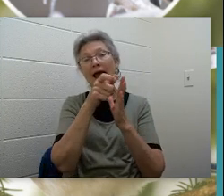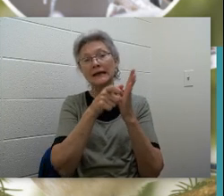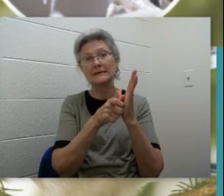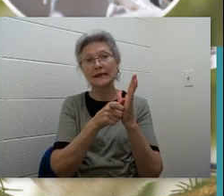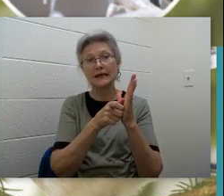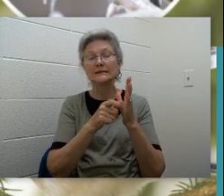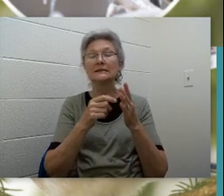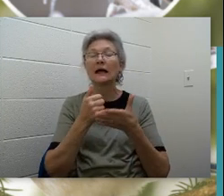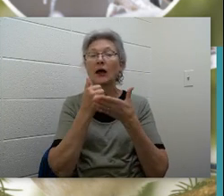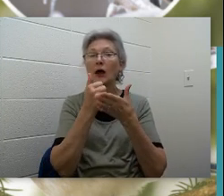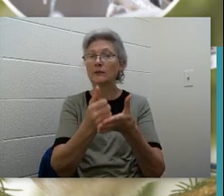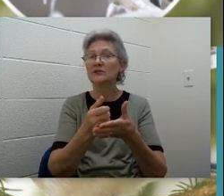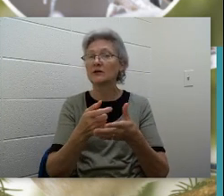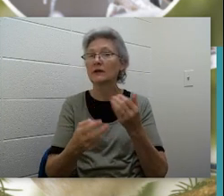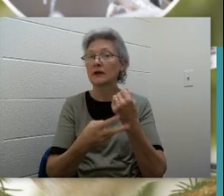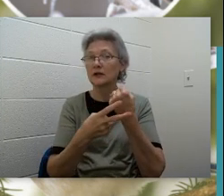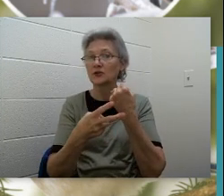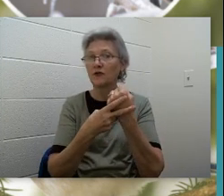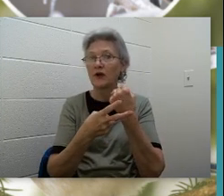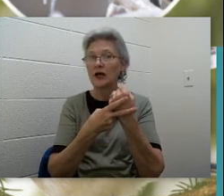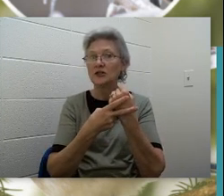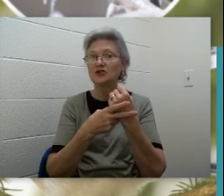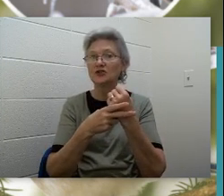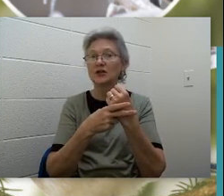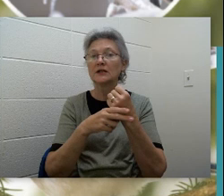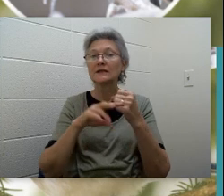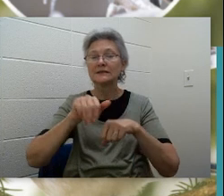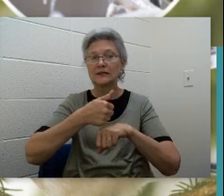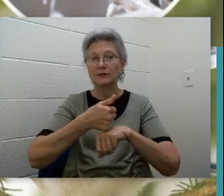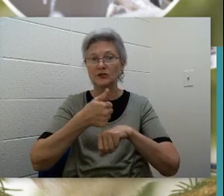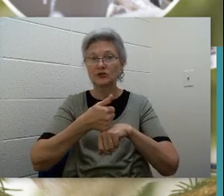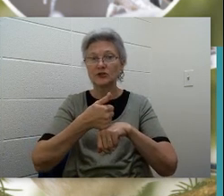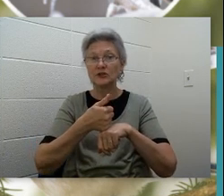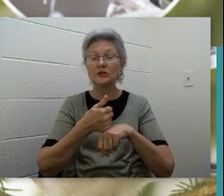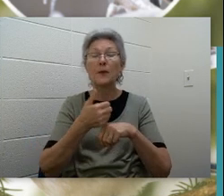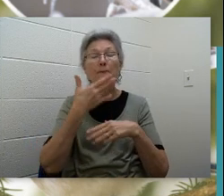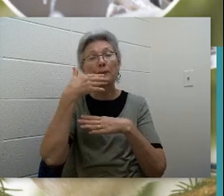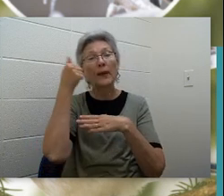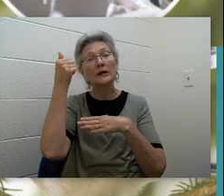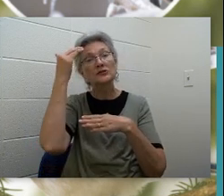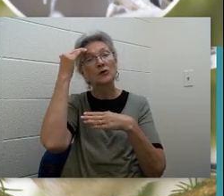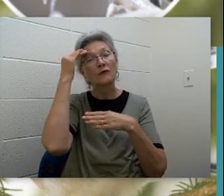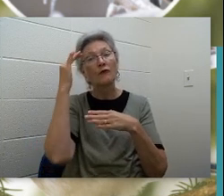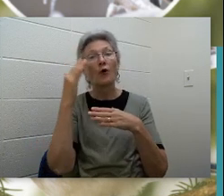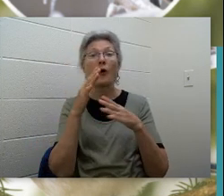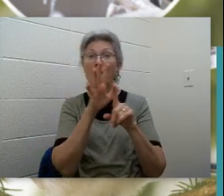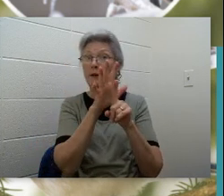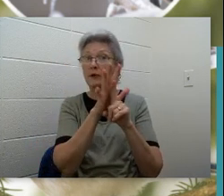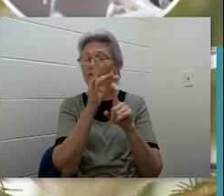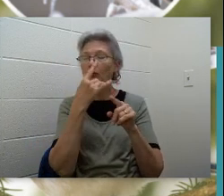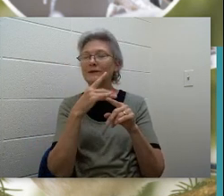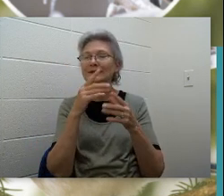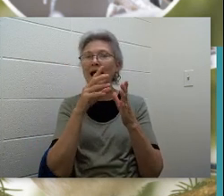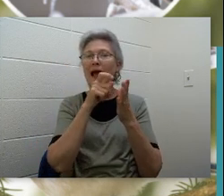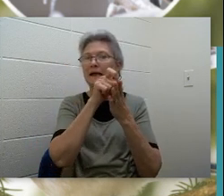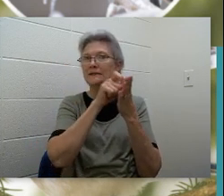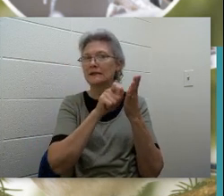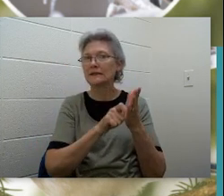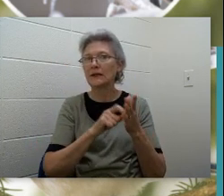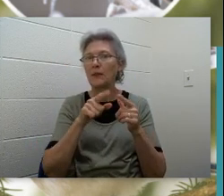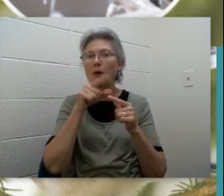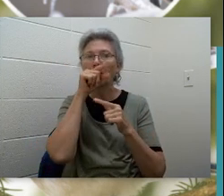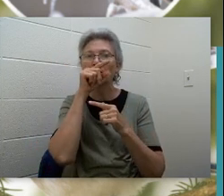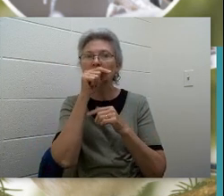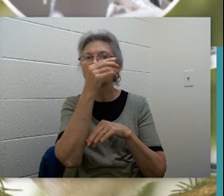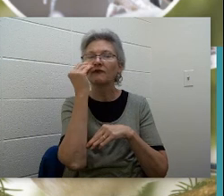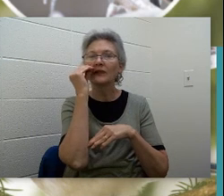the conservation movement. He was best known for his essays about birds, flowers, and rural scenes observed